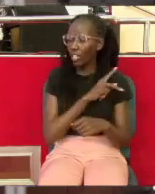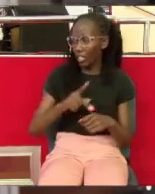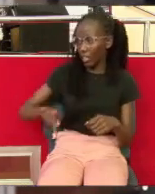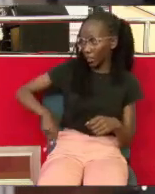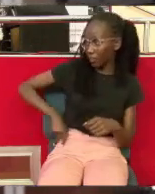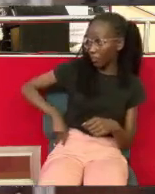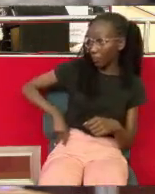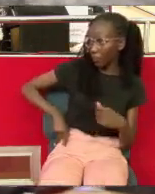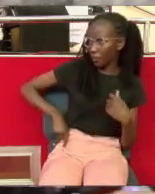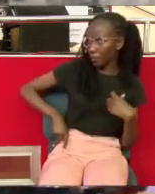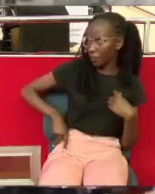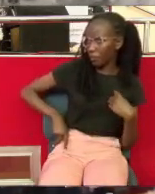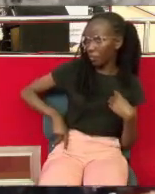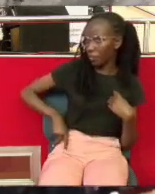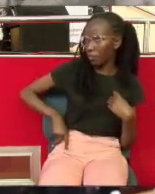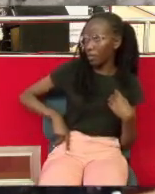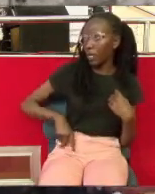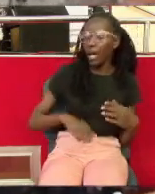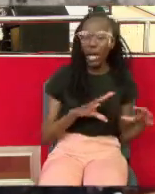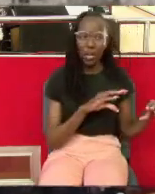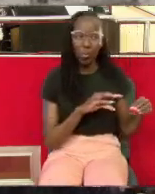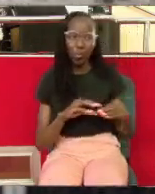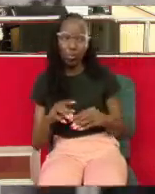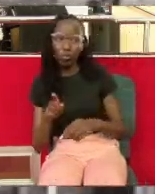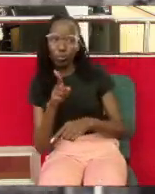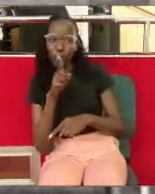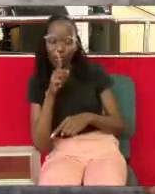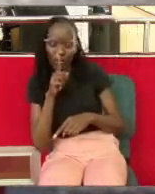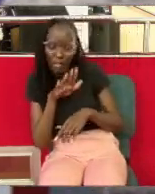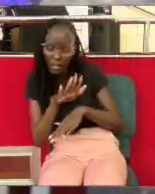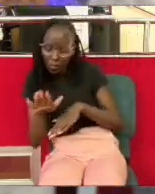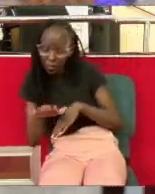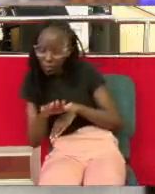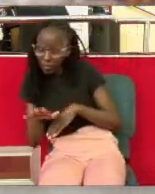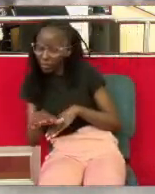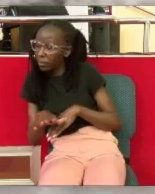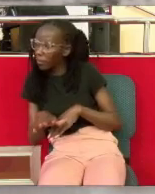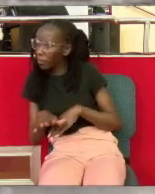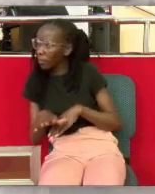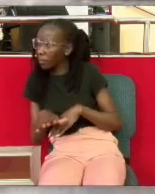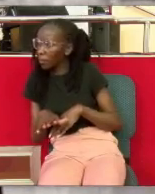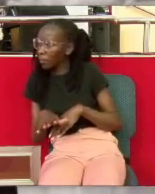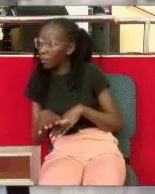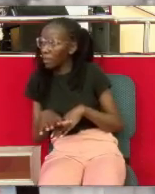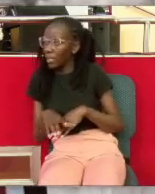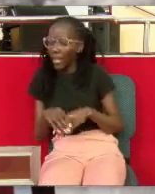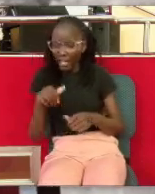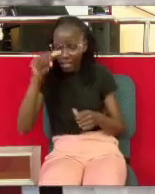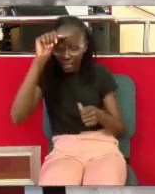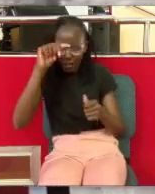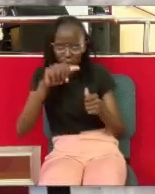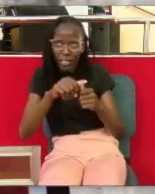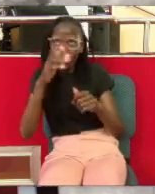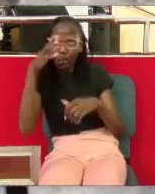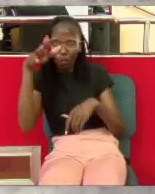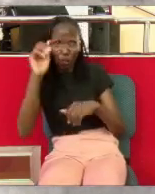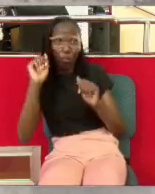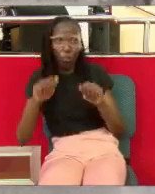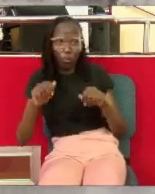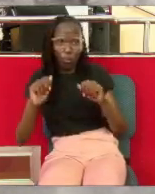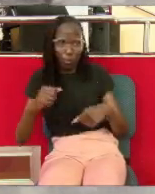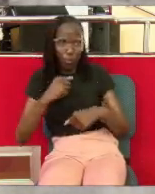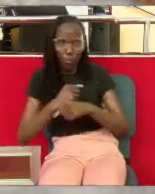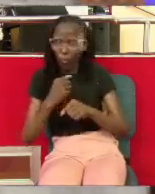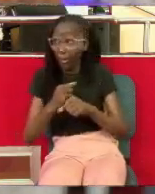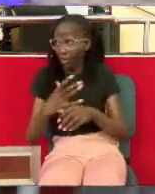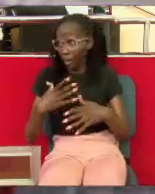And he got back to the sacred place. And he remembered that the Lord can empower anything.